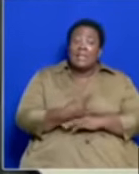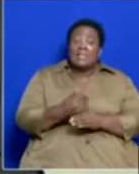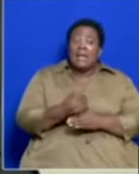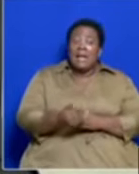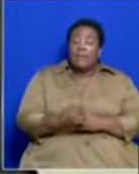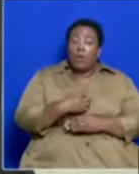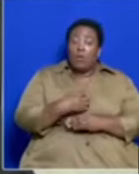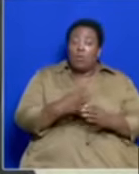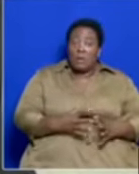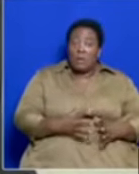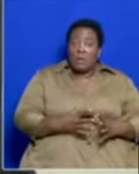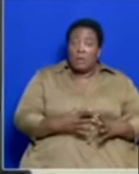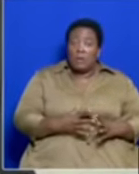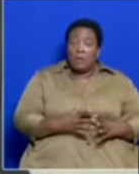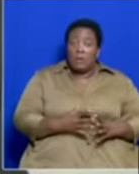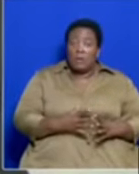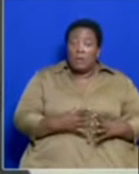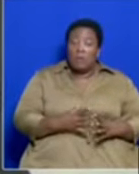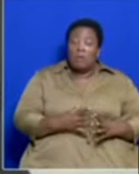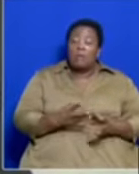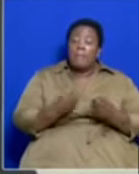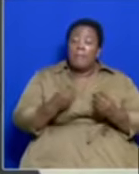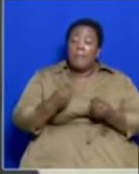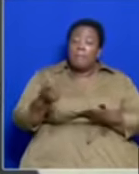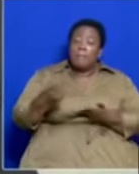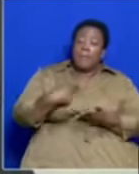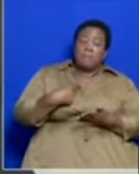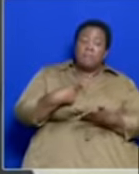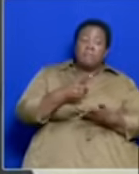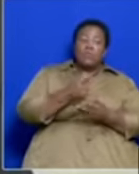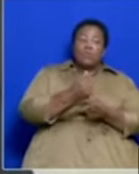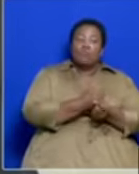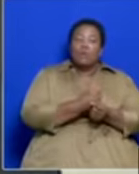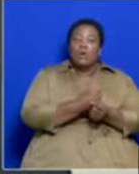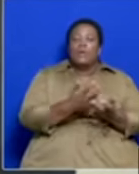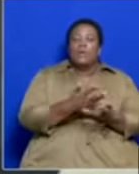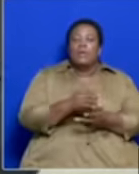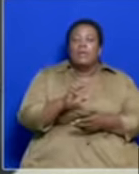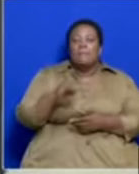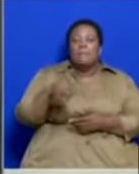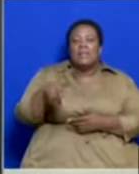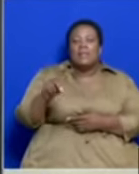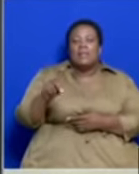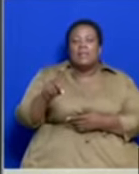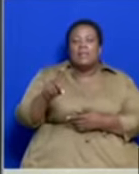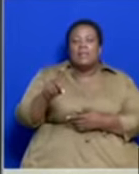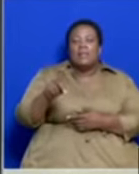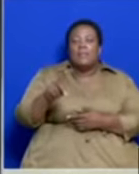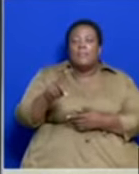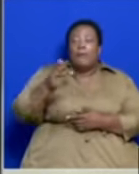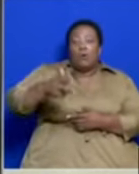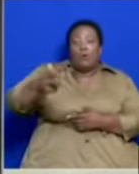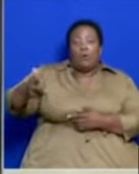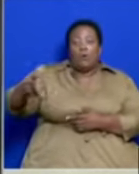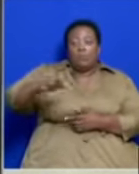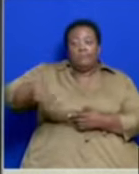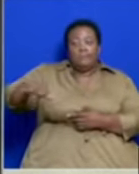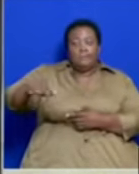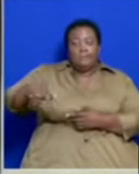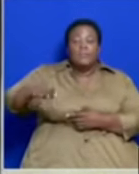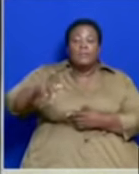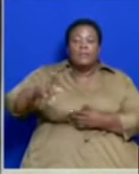received the message that the truck is in Empd pound, there is another charge now, which is